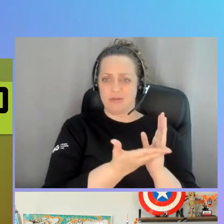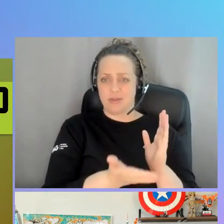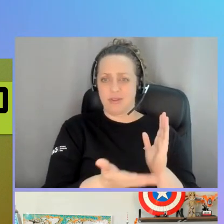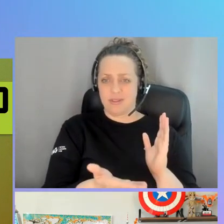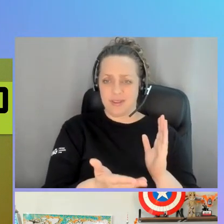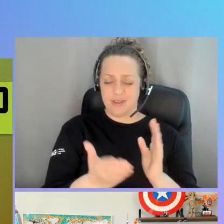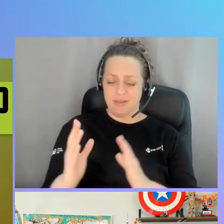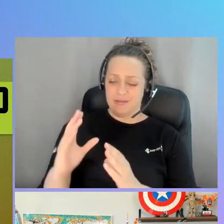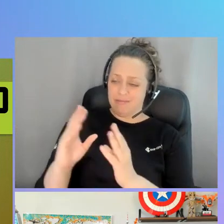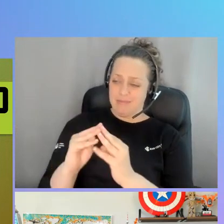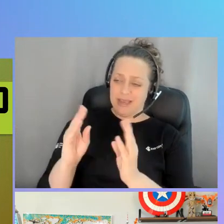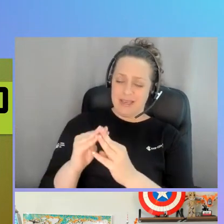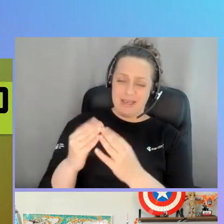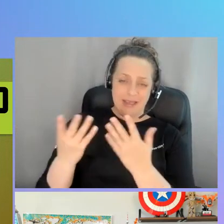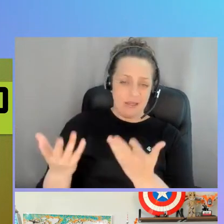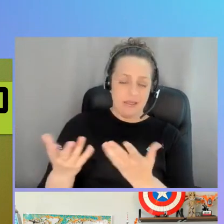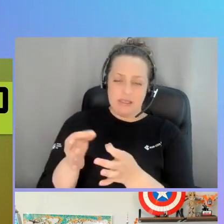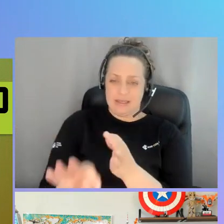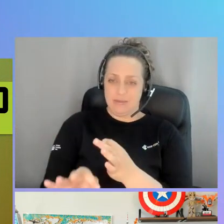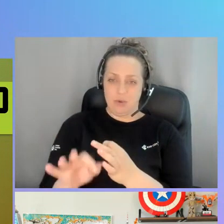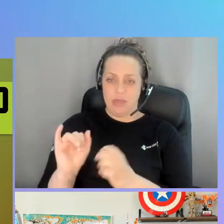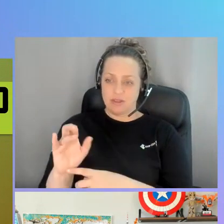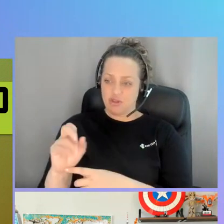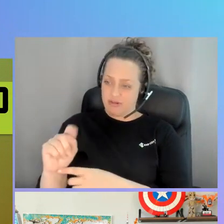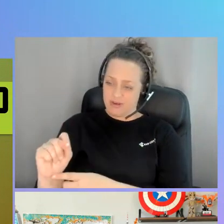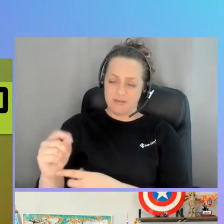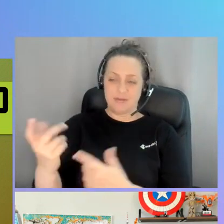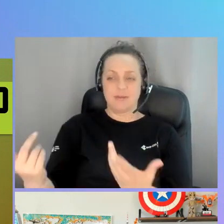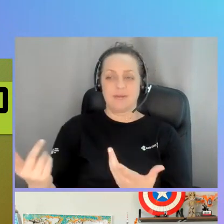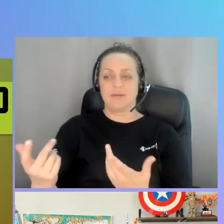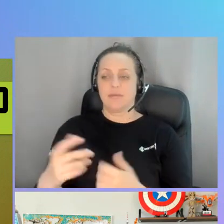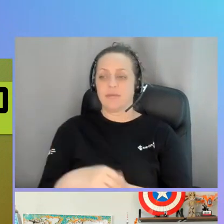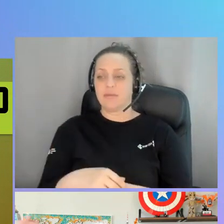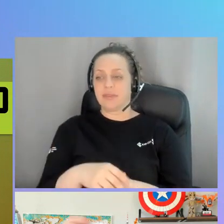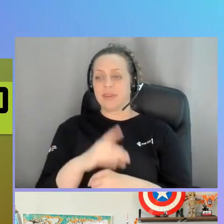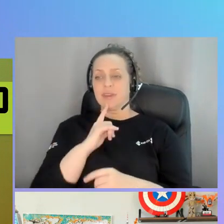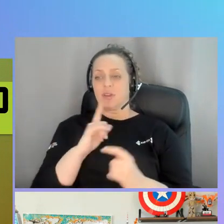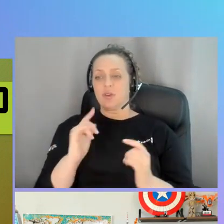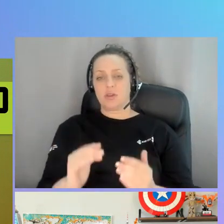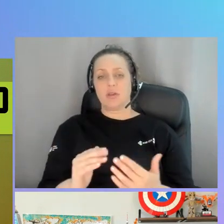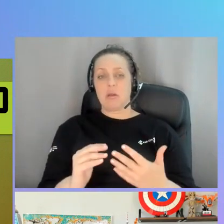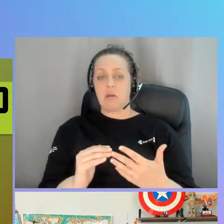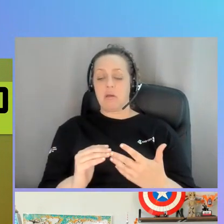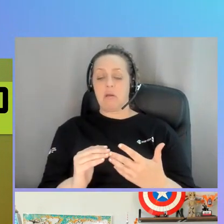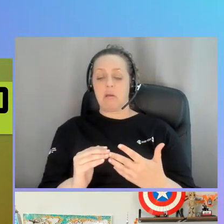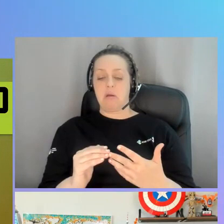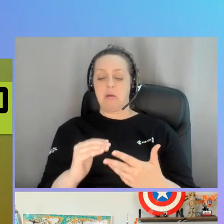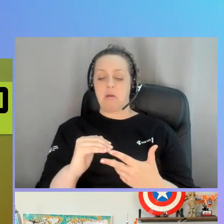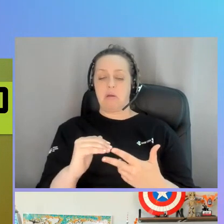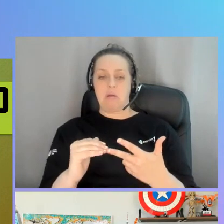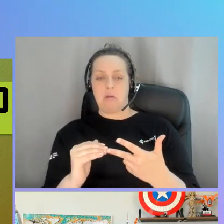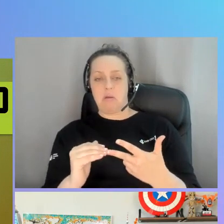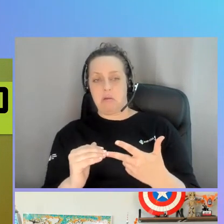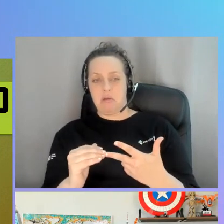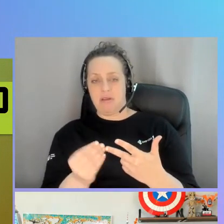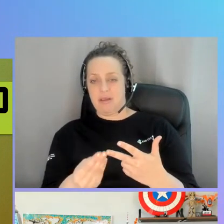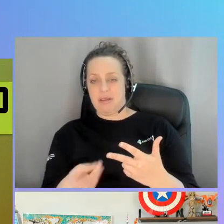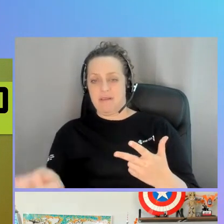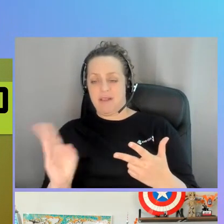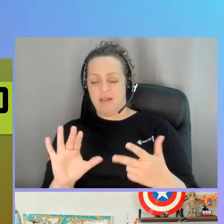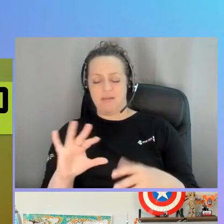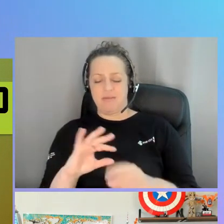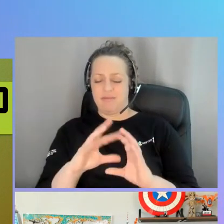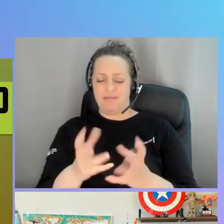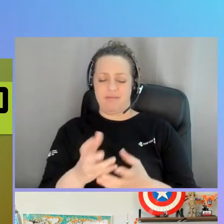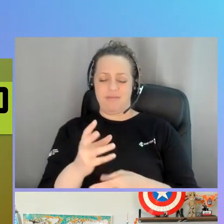to meetings. And so this is one that I would argue you can kind of bump up into tier one and potentially give out to your whole organization. It really just